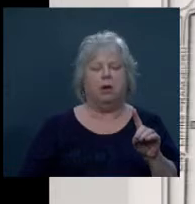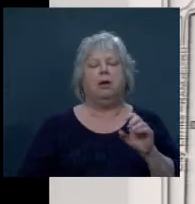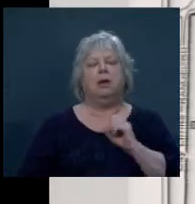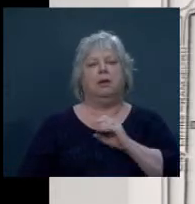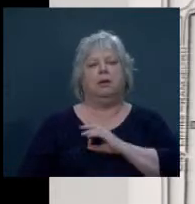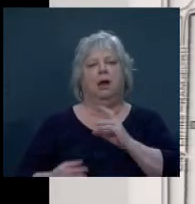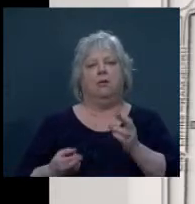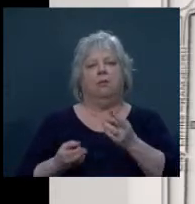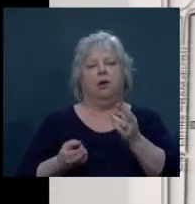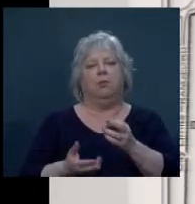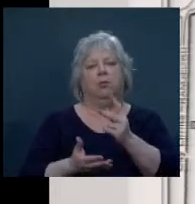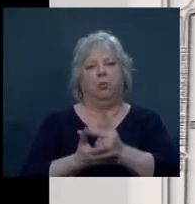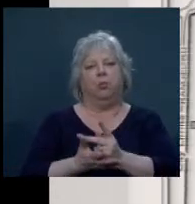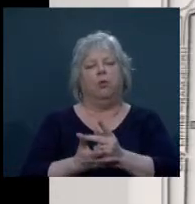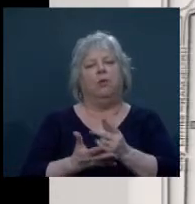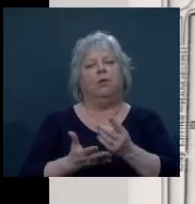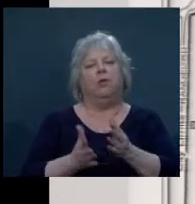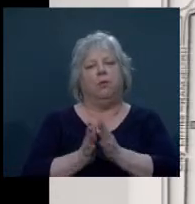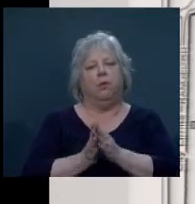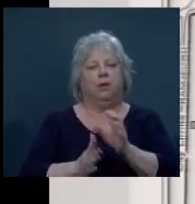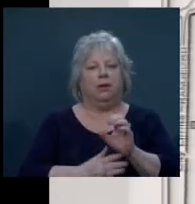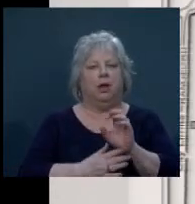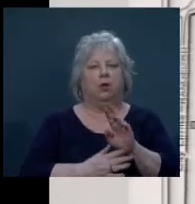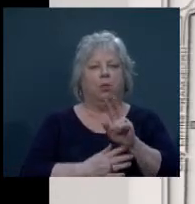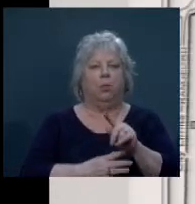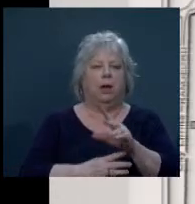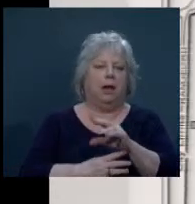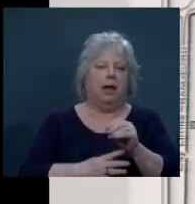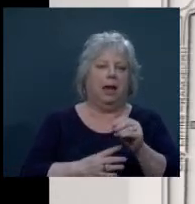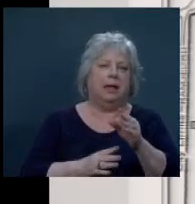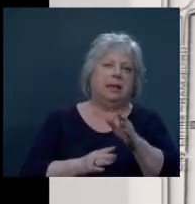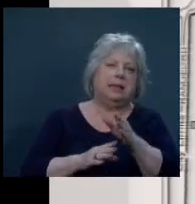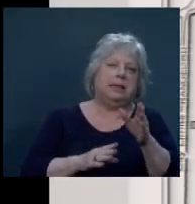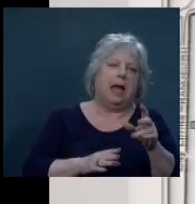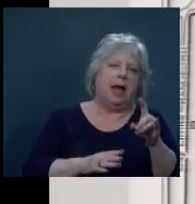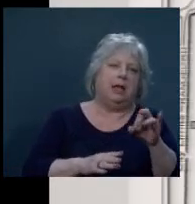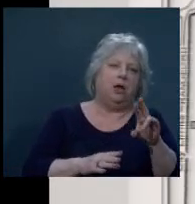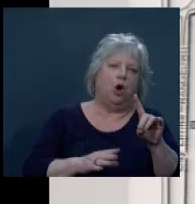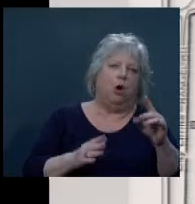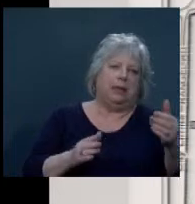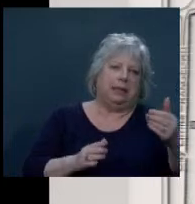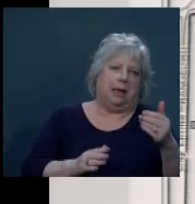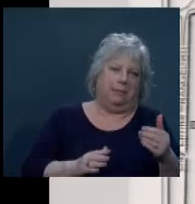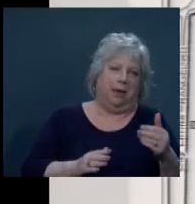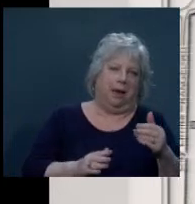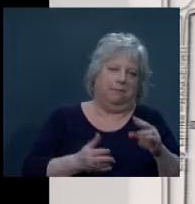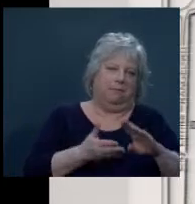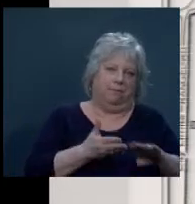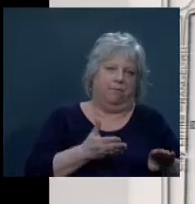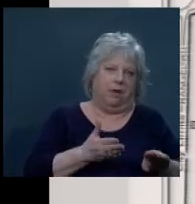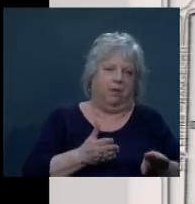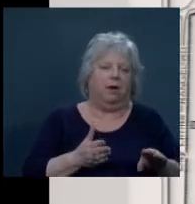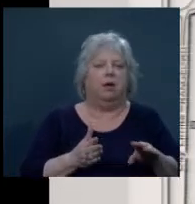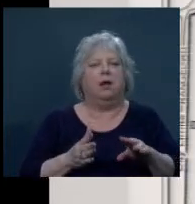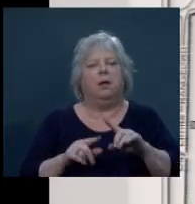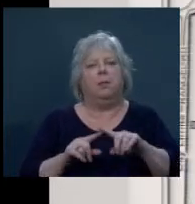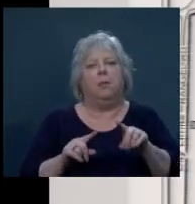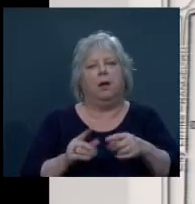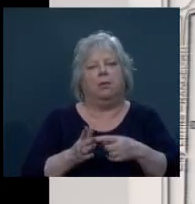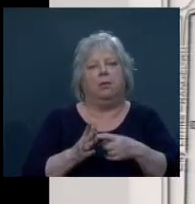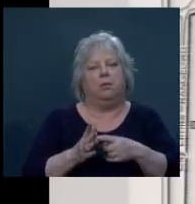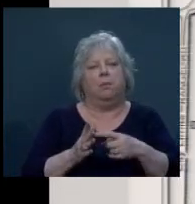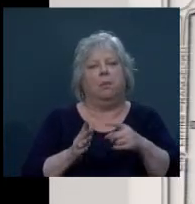the requested CUP and side yard setback variance, subject to compliance with the